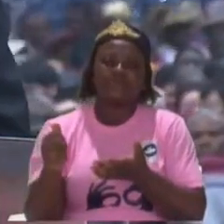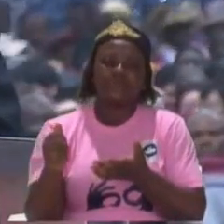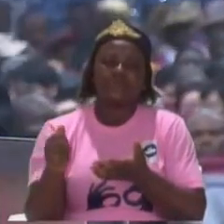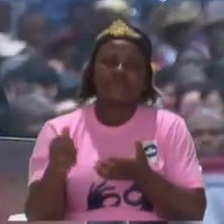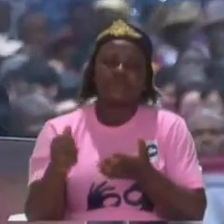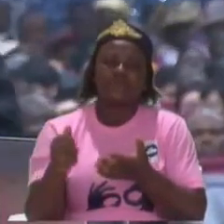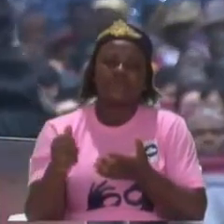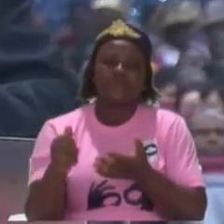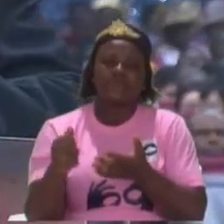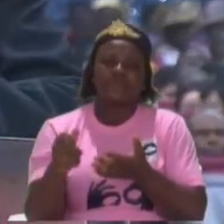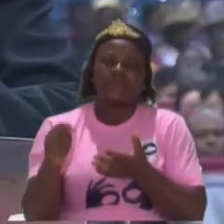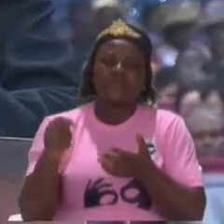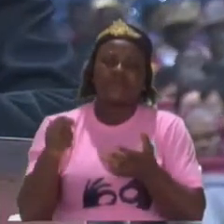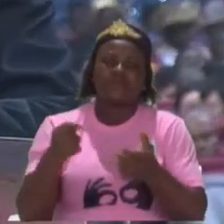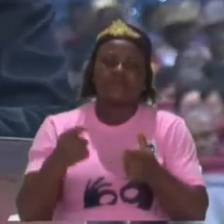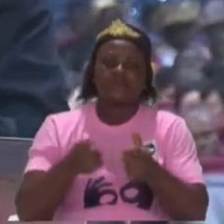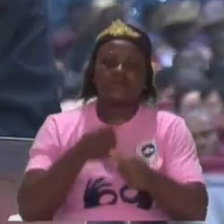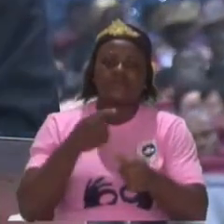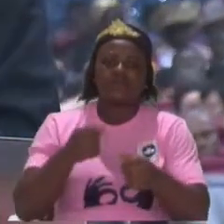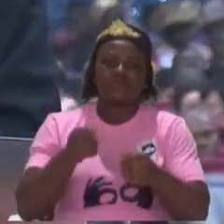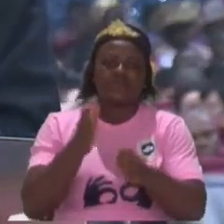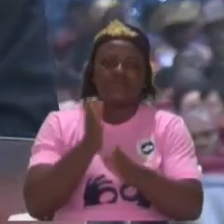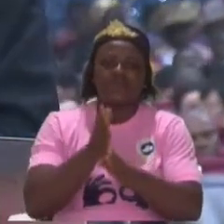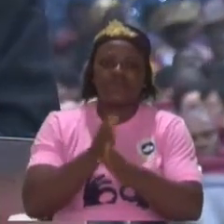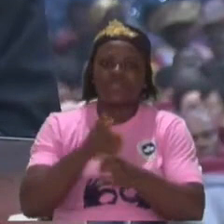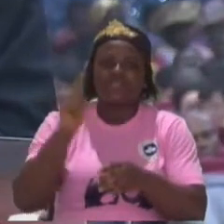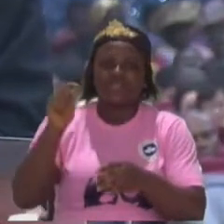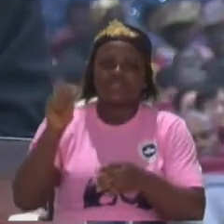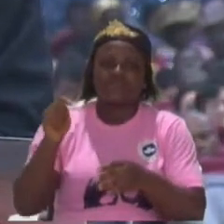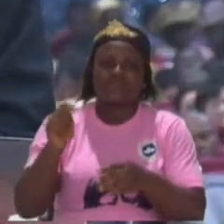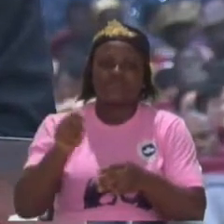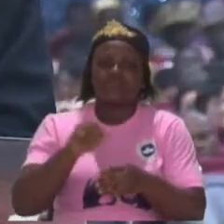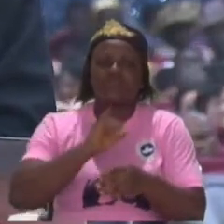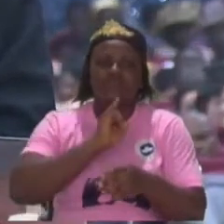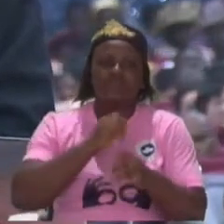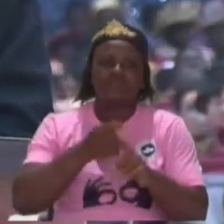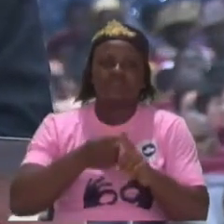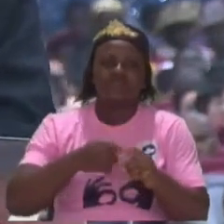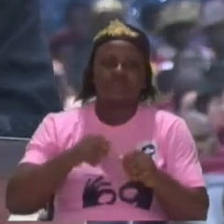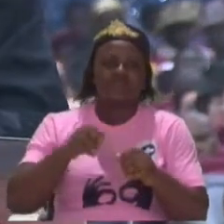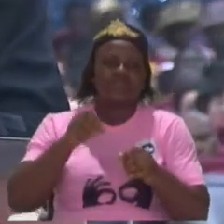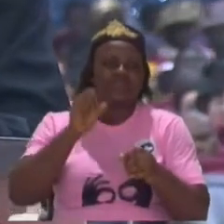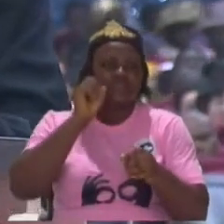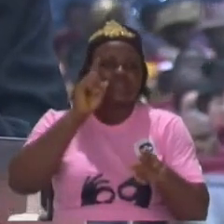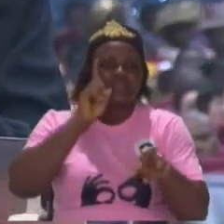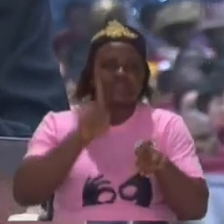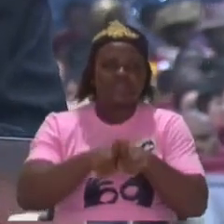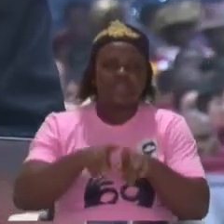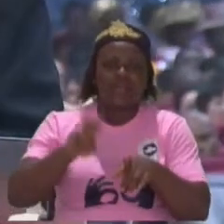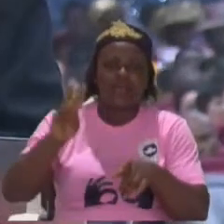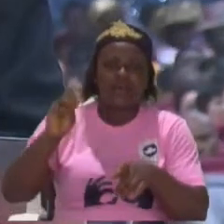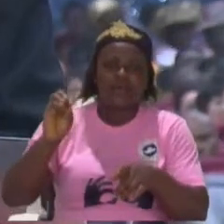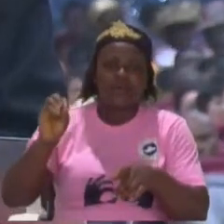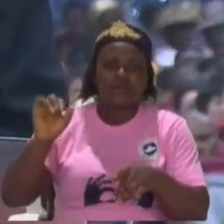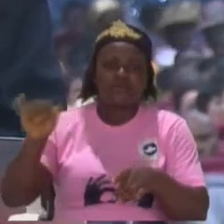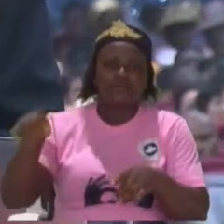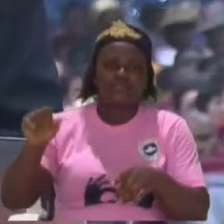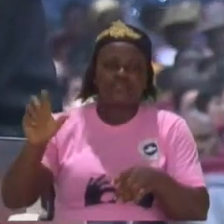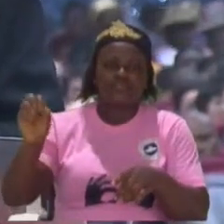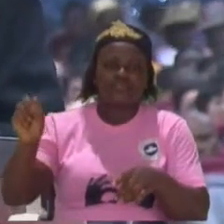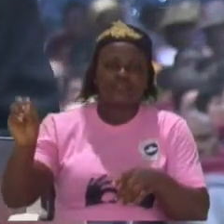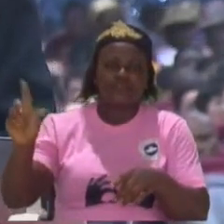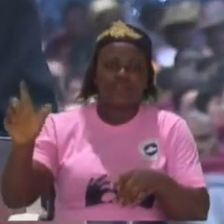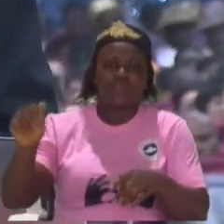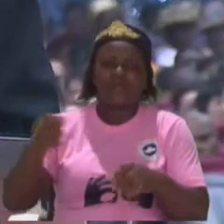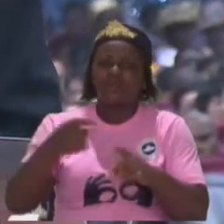The first online testimony is from Sister Mojisola Lawal from Canada.